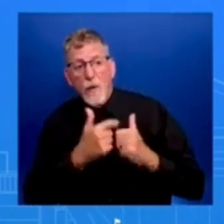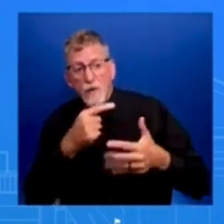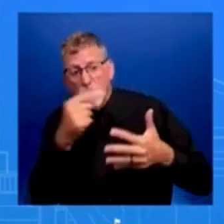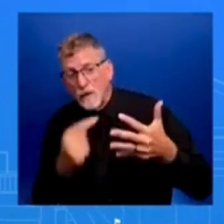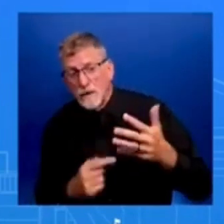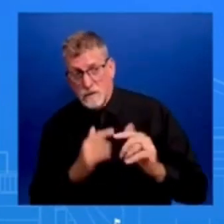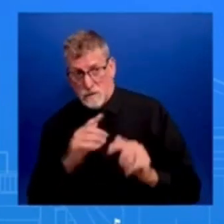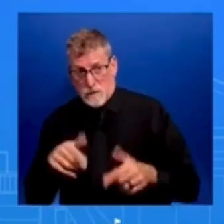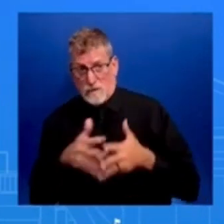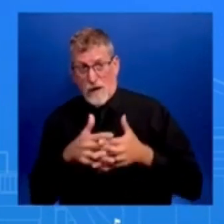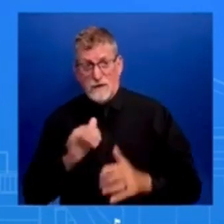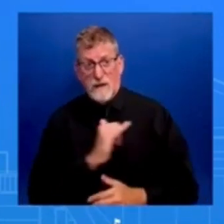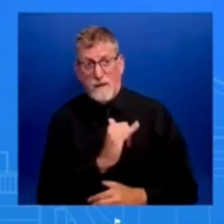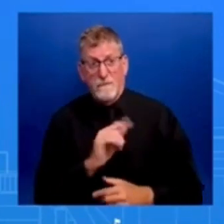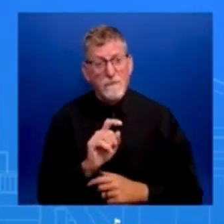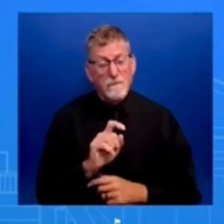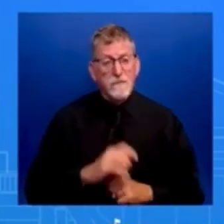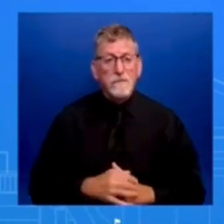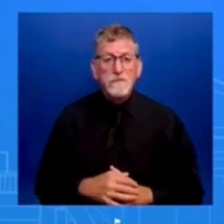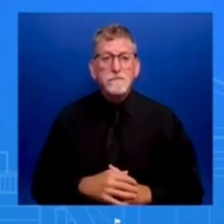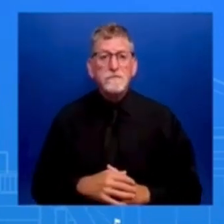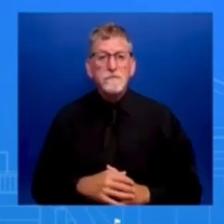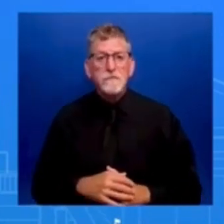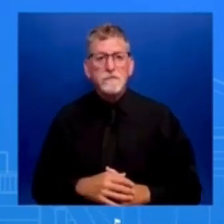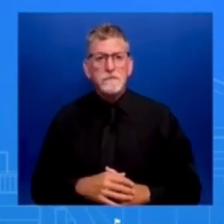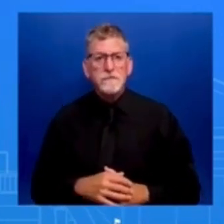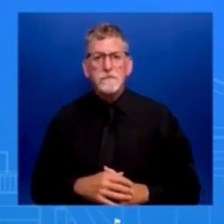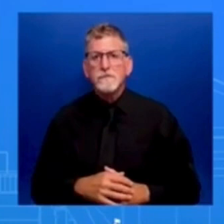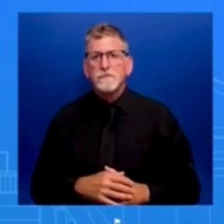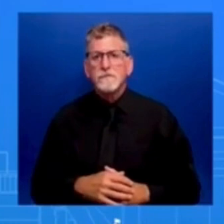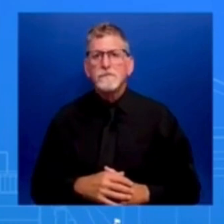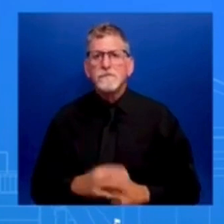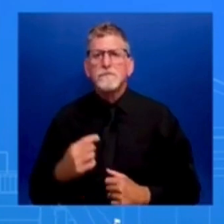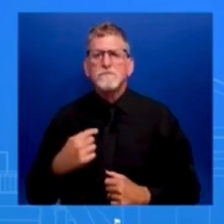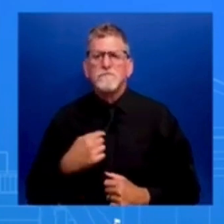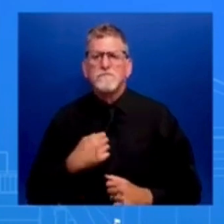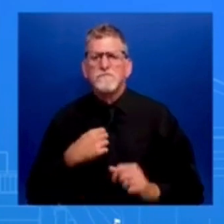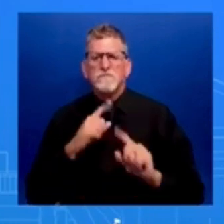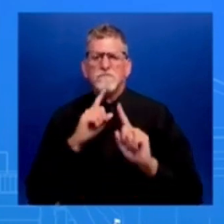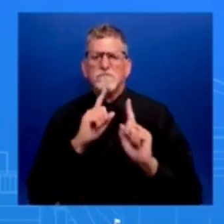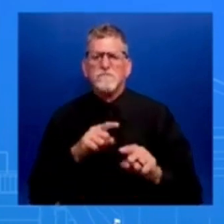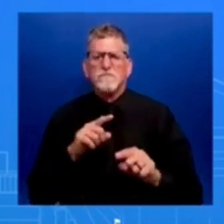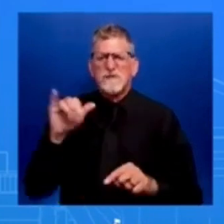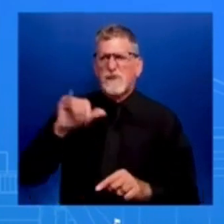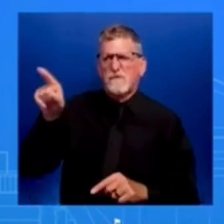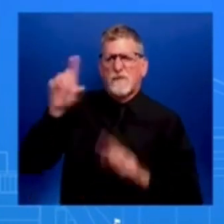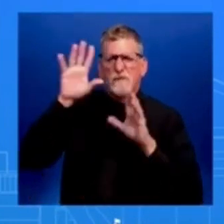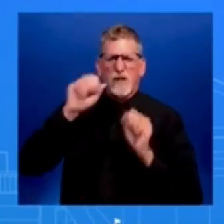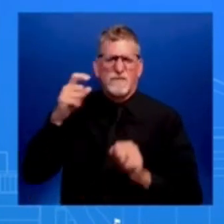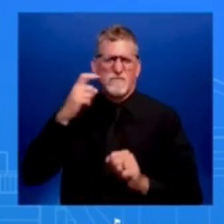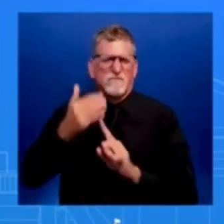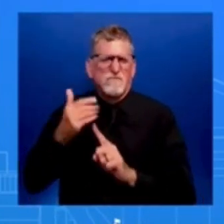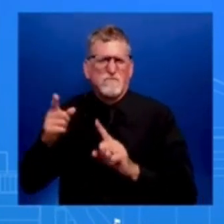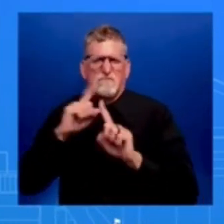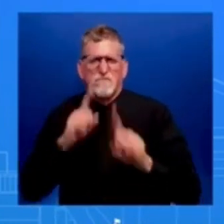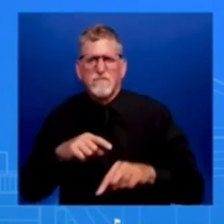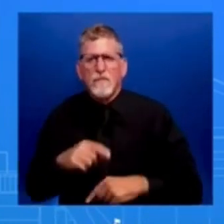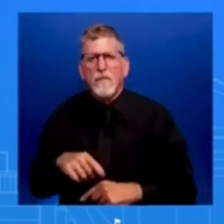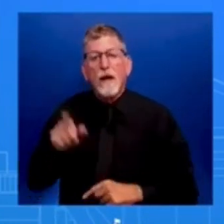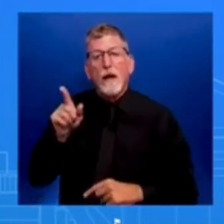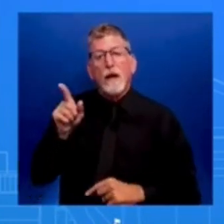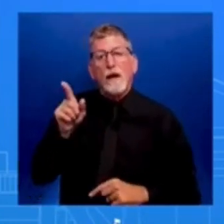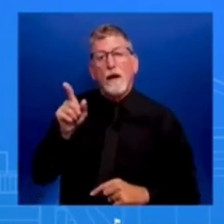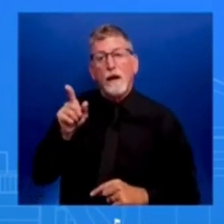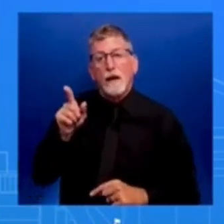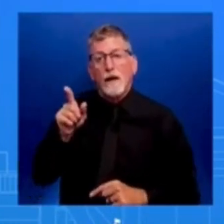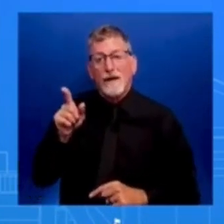say. I'll say what the president believes and how he's taken this climate change crisis very seriously. Since he walked